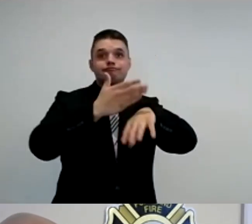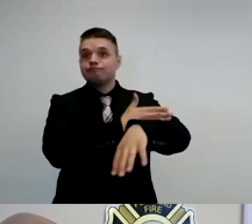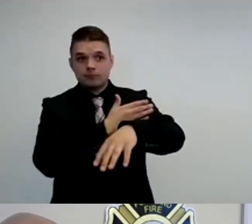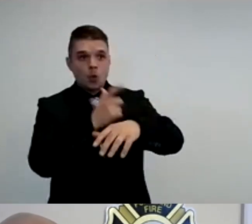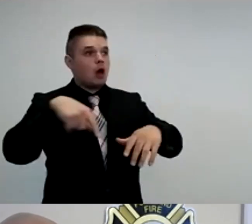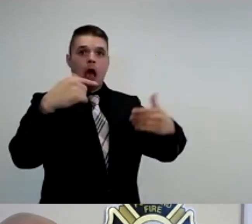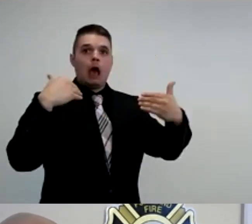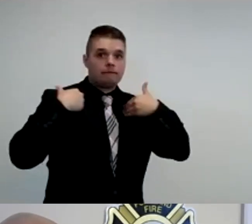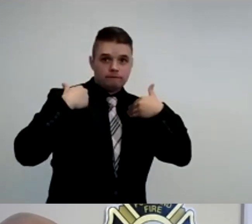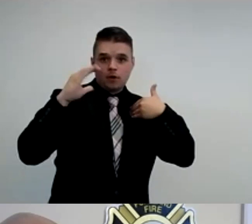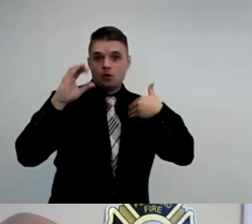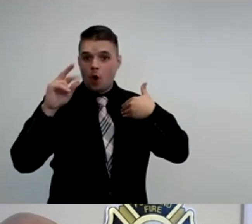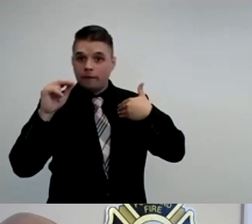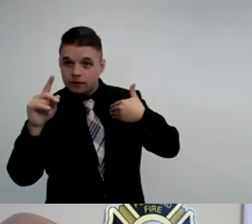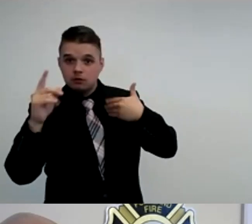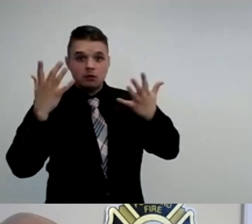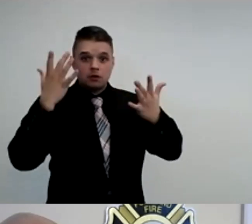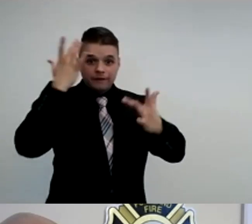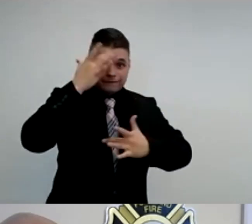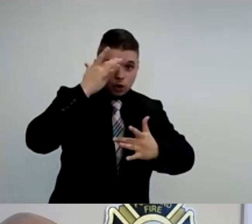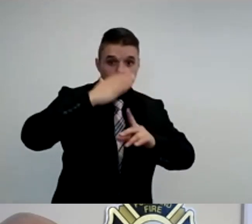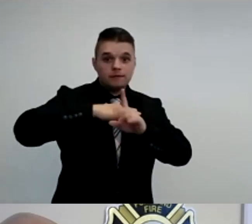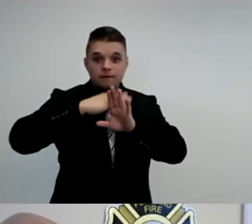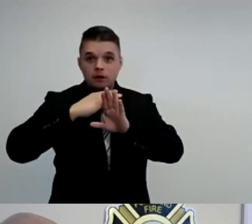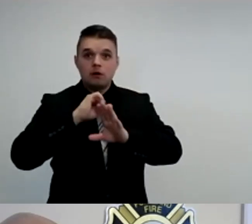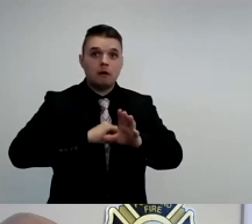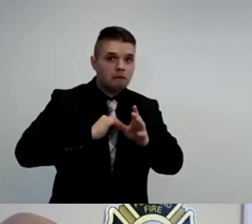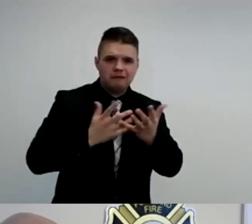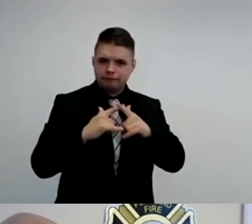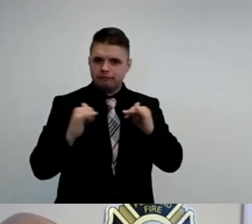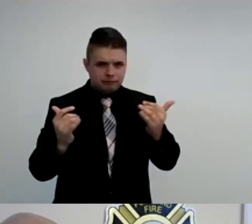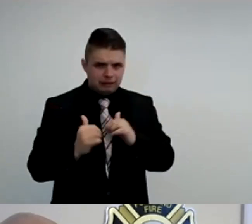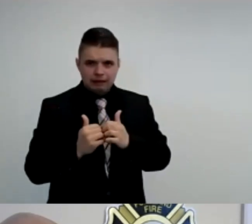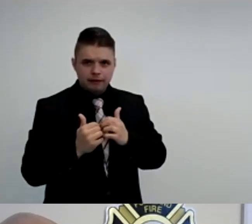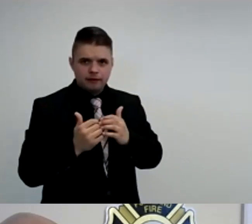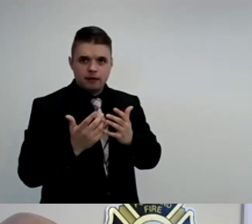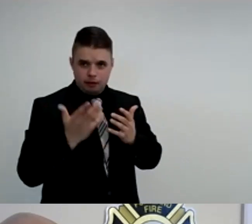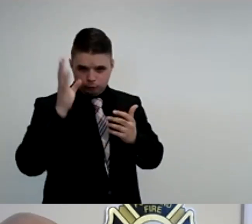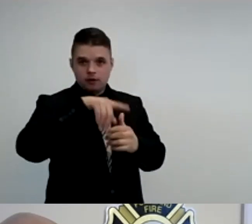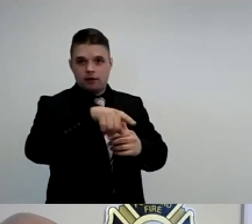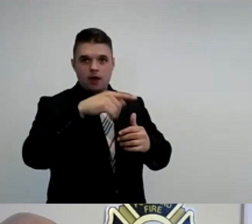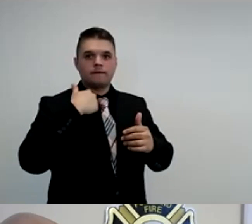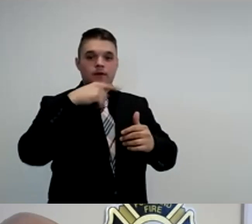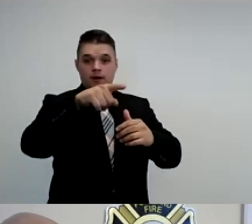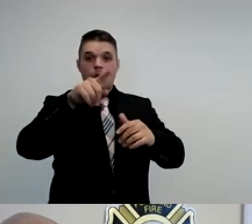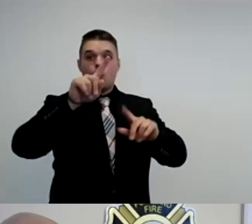this virus through this possibly? I know it's been hard with the limited testing.